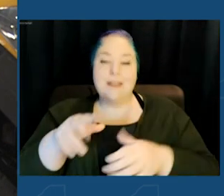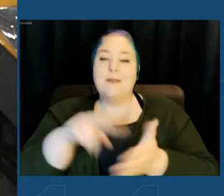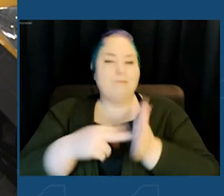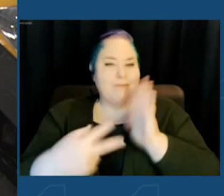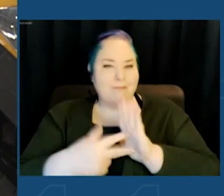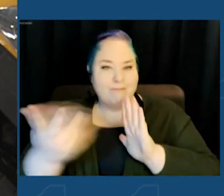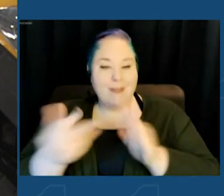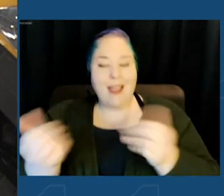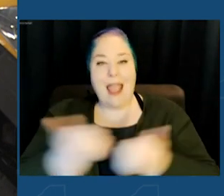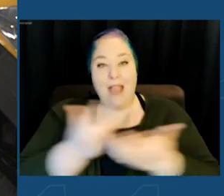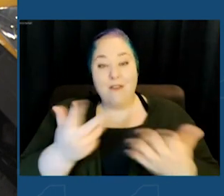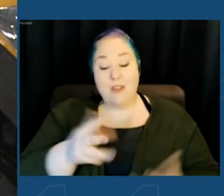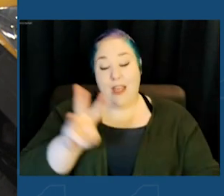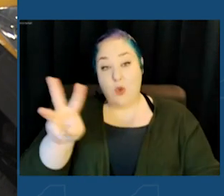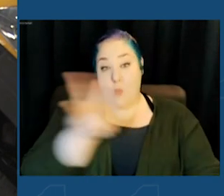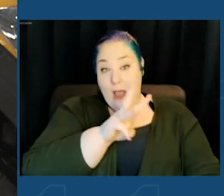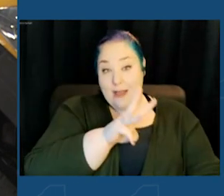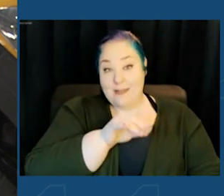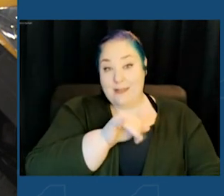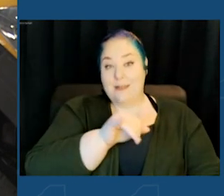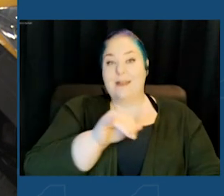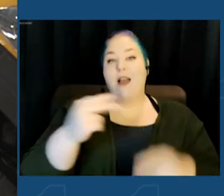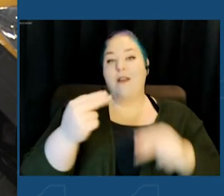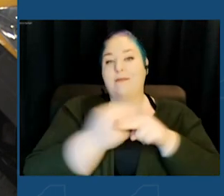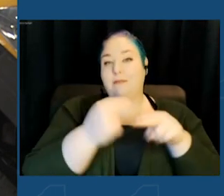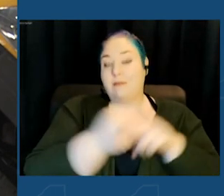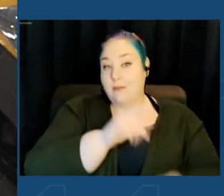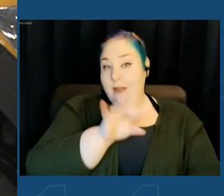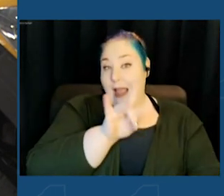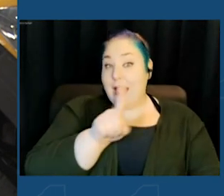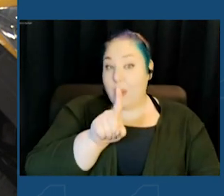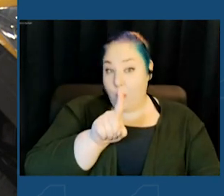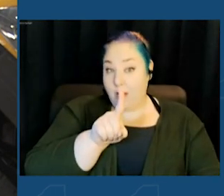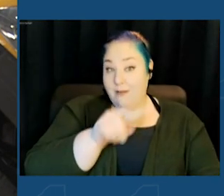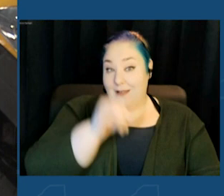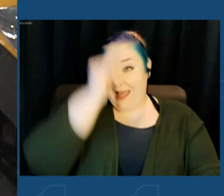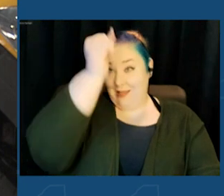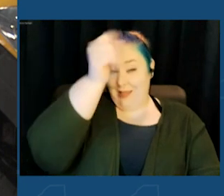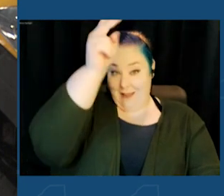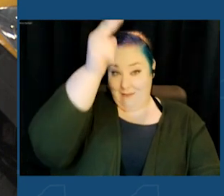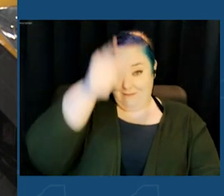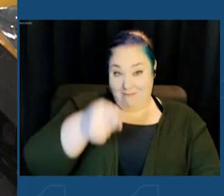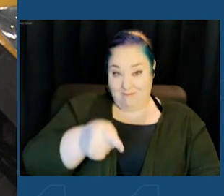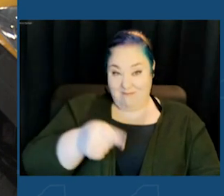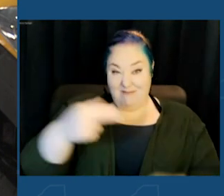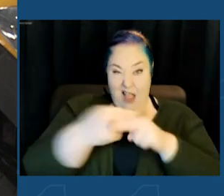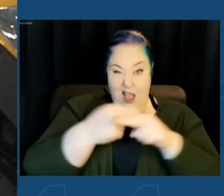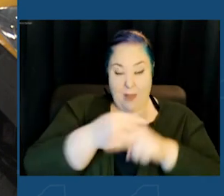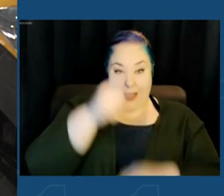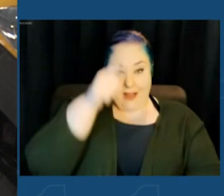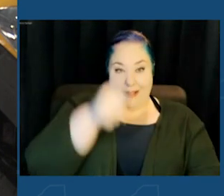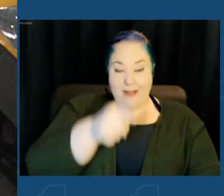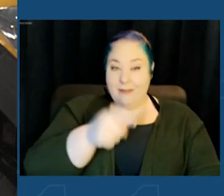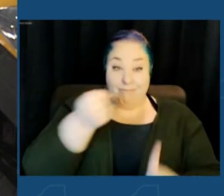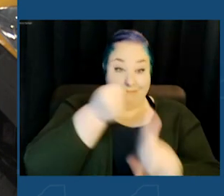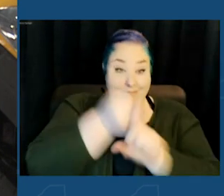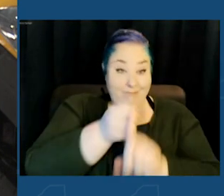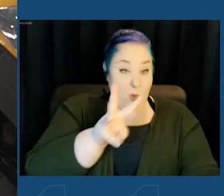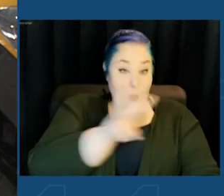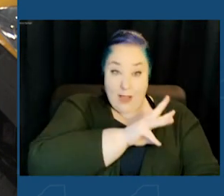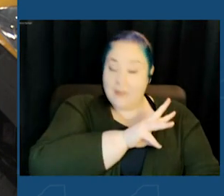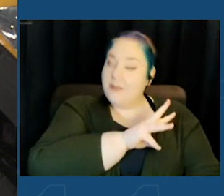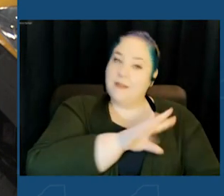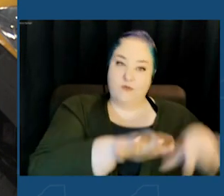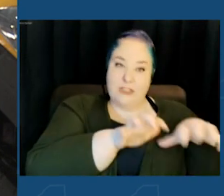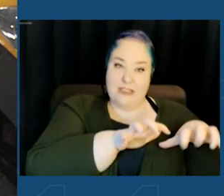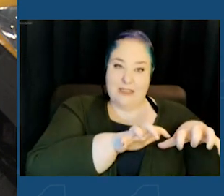of 1981 I-81 that's Syracuse lime uh is already hit and if you're east of I-81